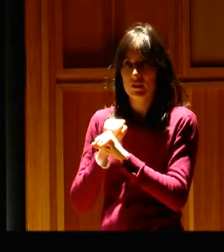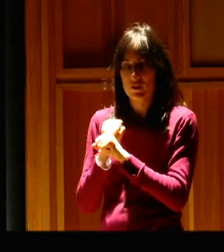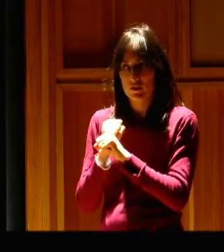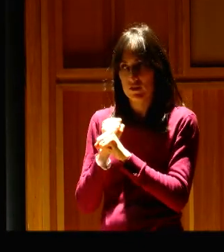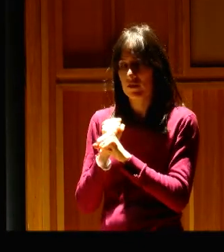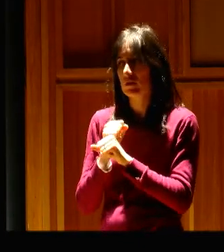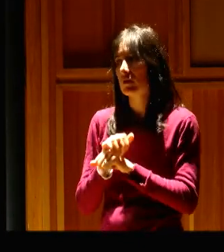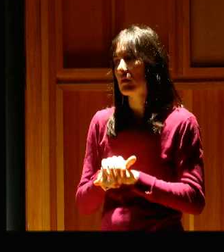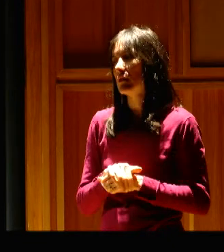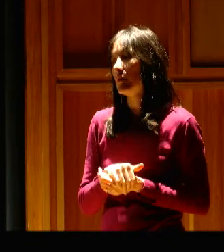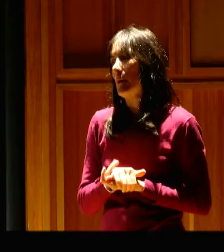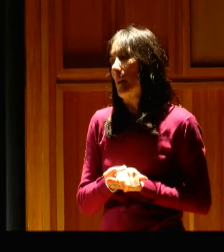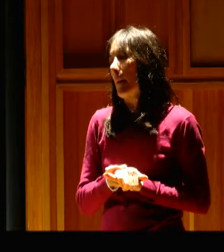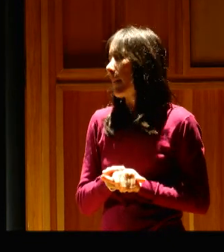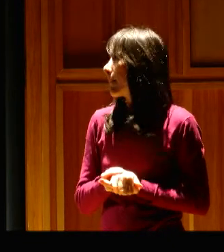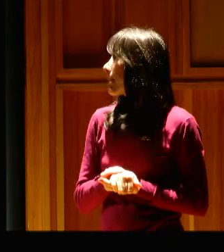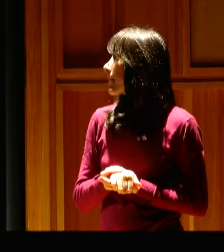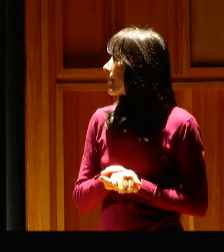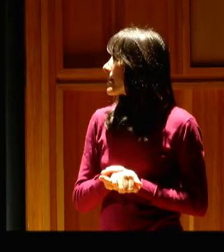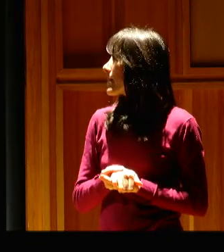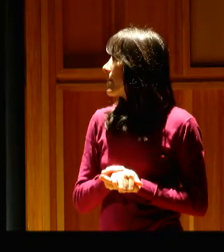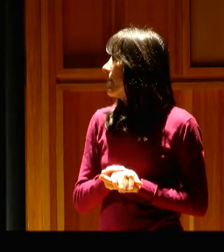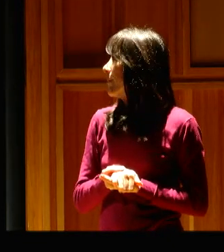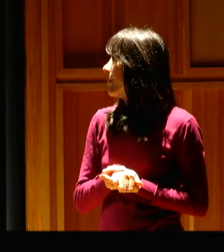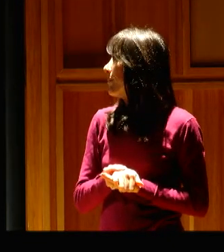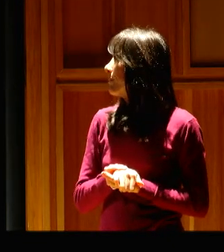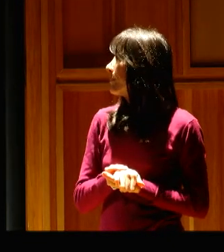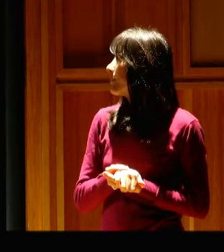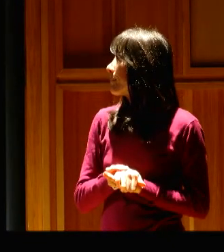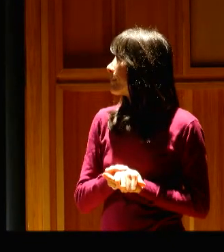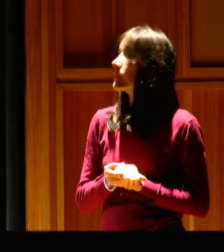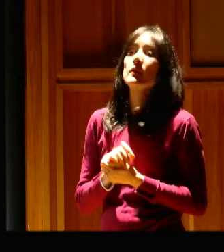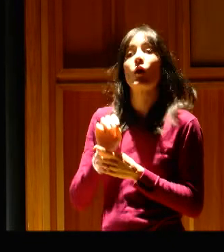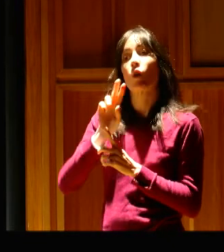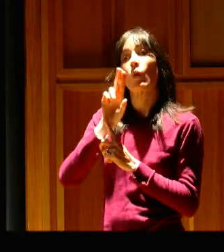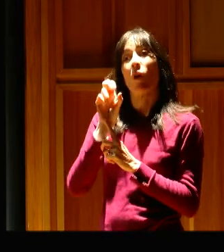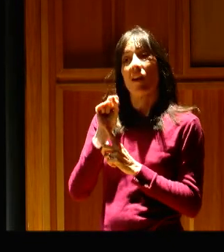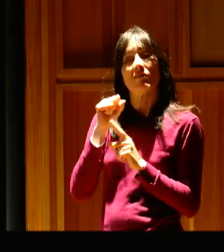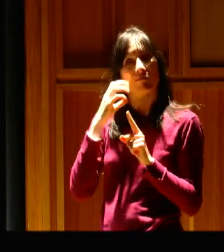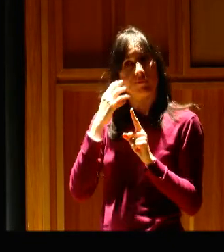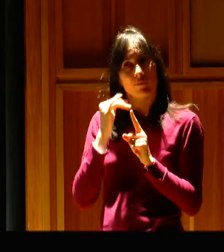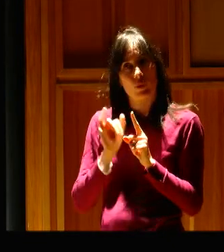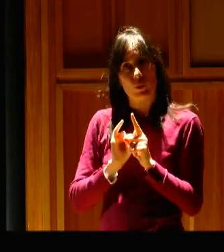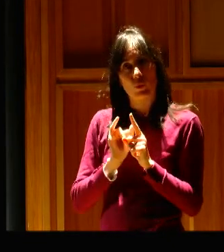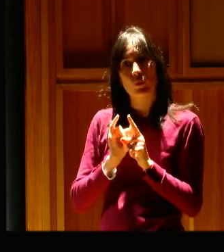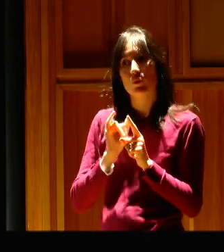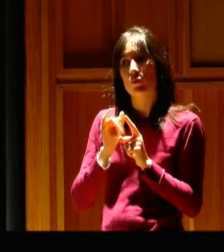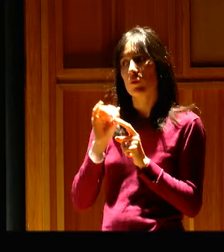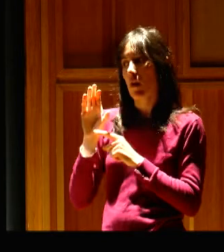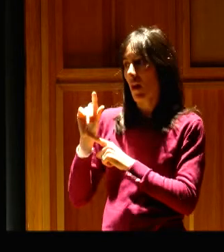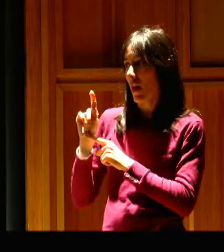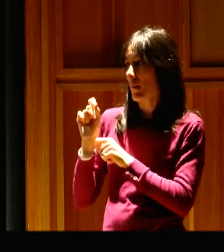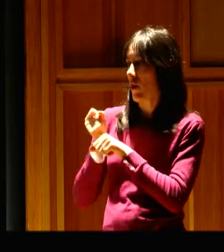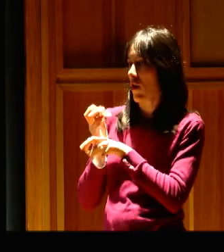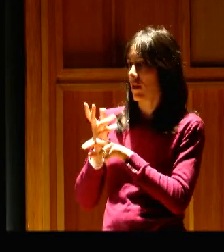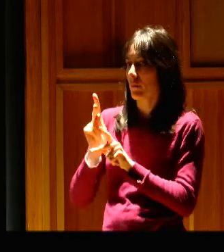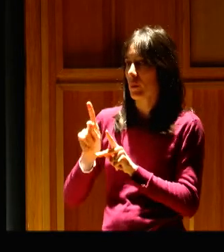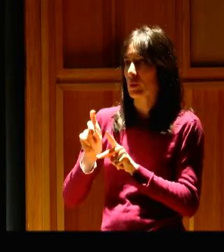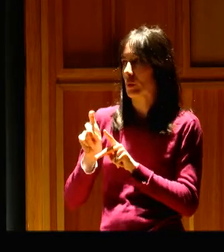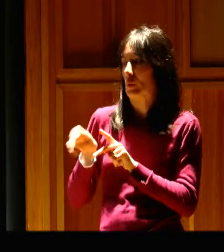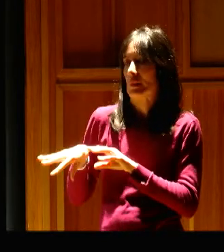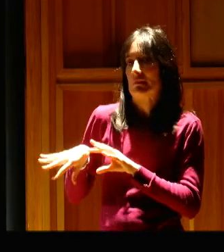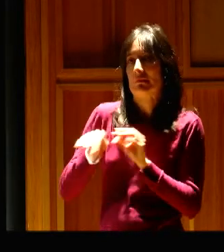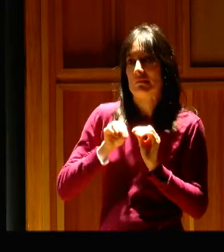The United States is not immune to climate displacement and migration. Last year,